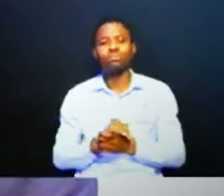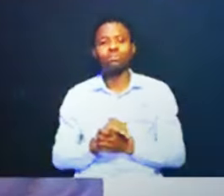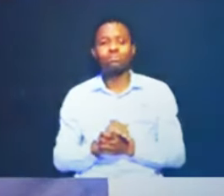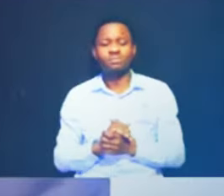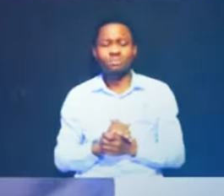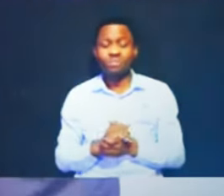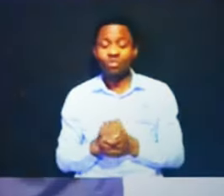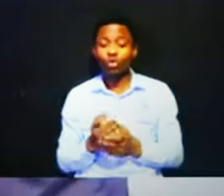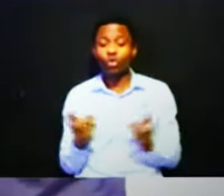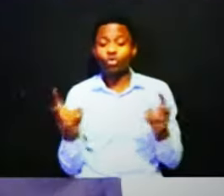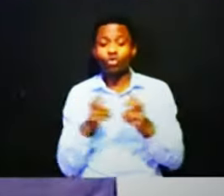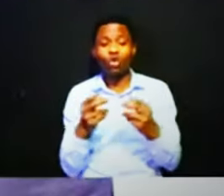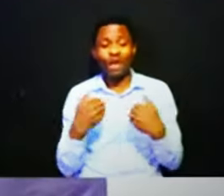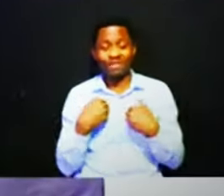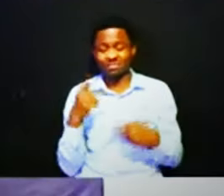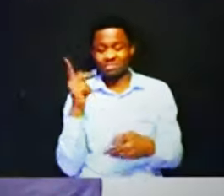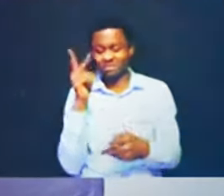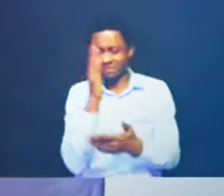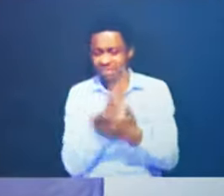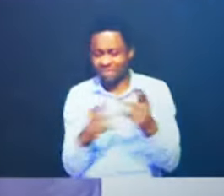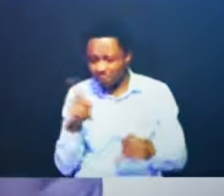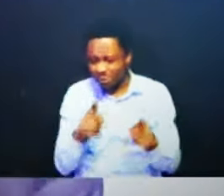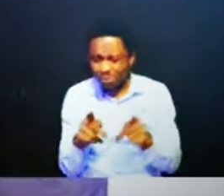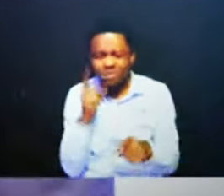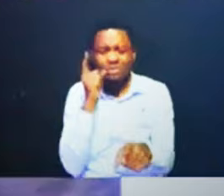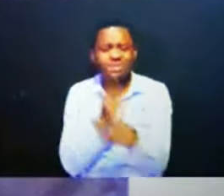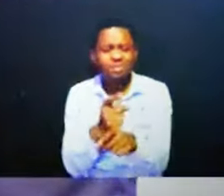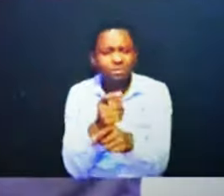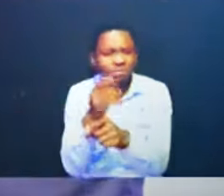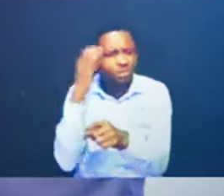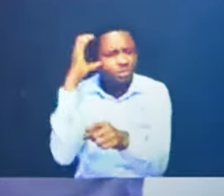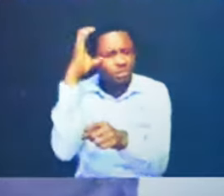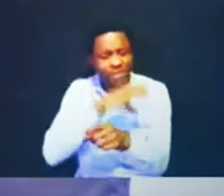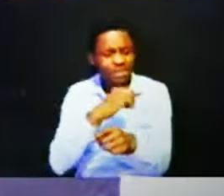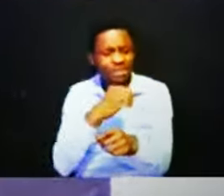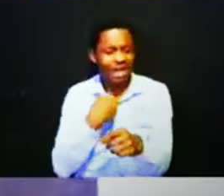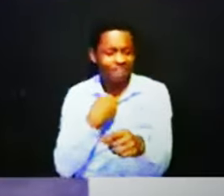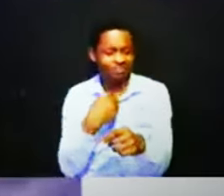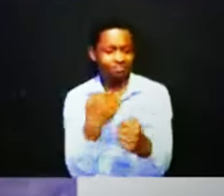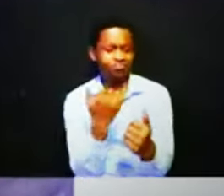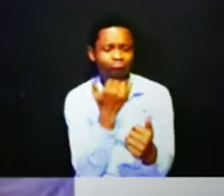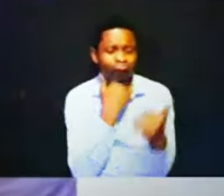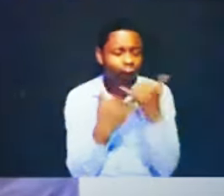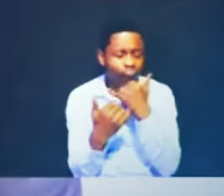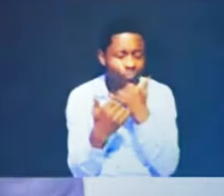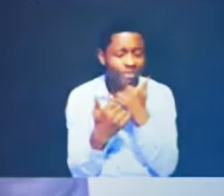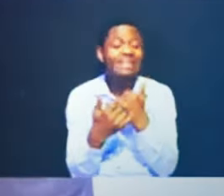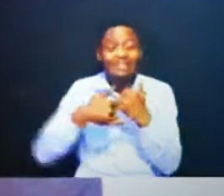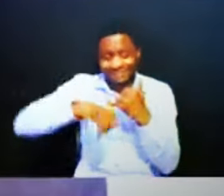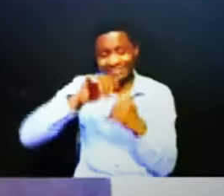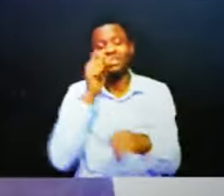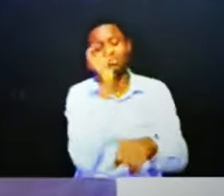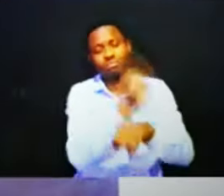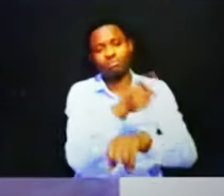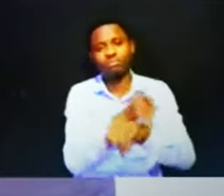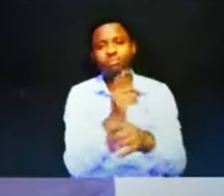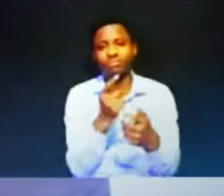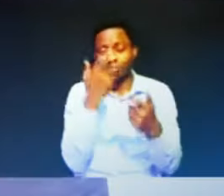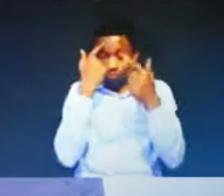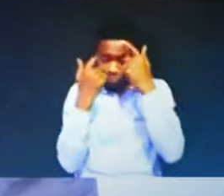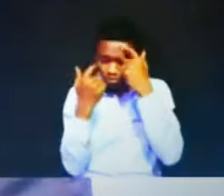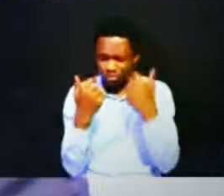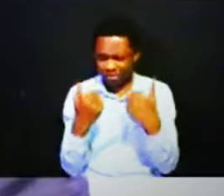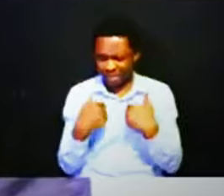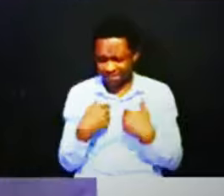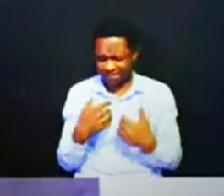se wodi sintidua bi eto yakwan mu no wonue. Now so grievous distress is waiting for them.